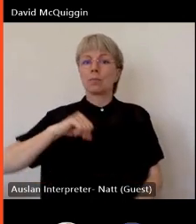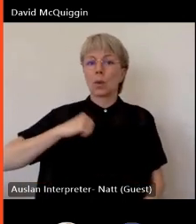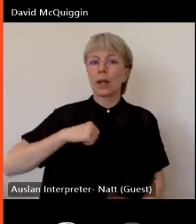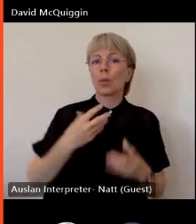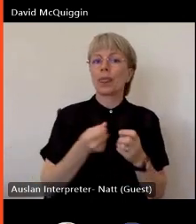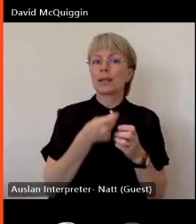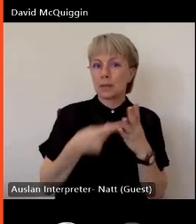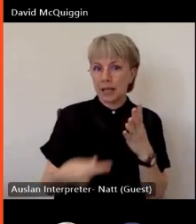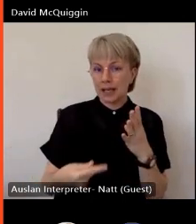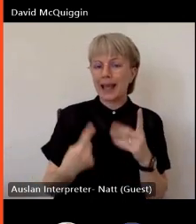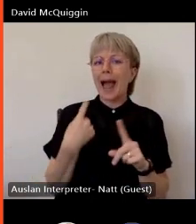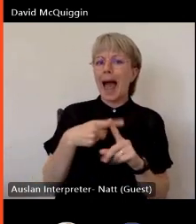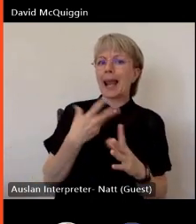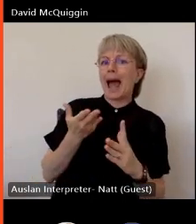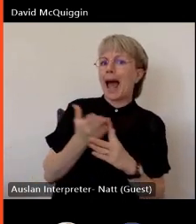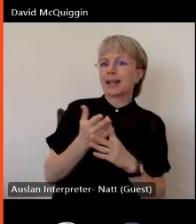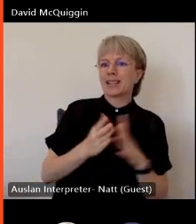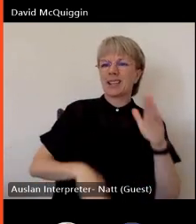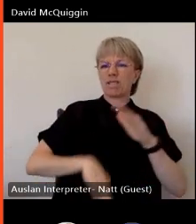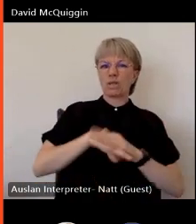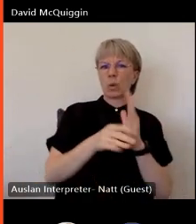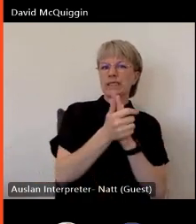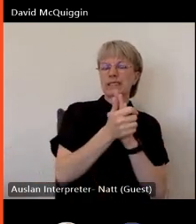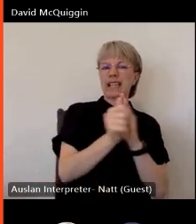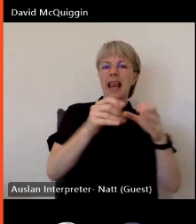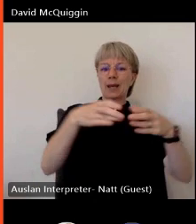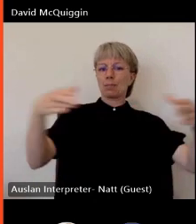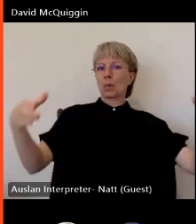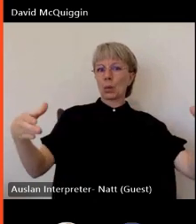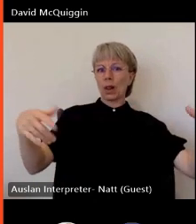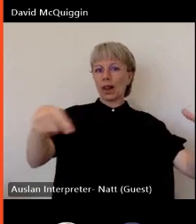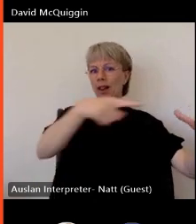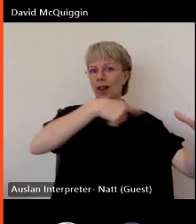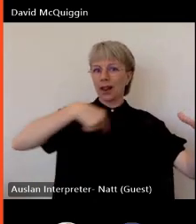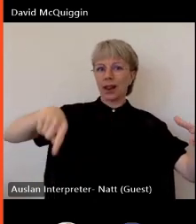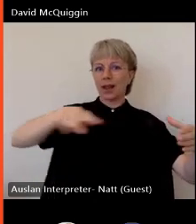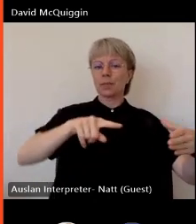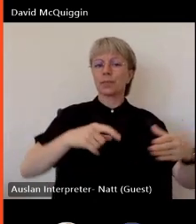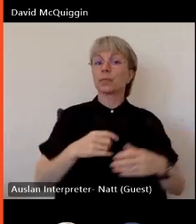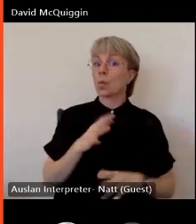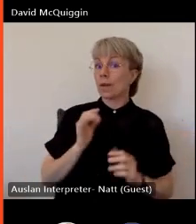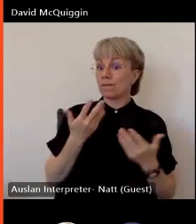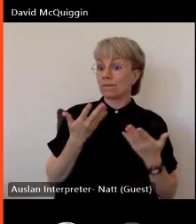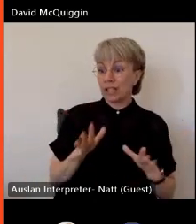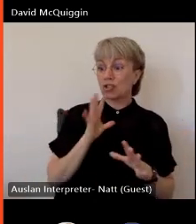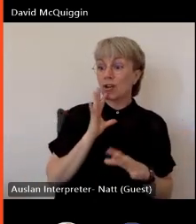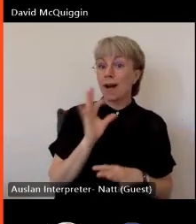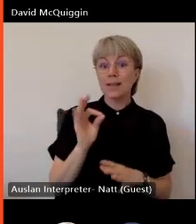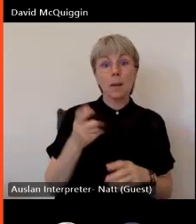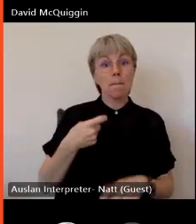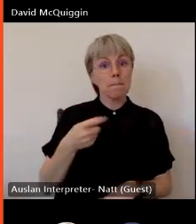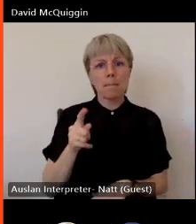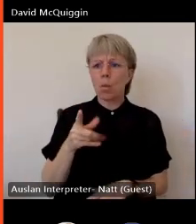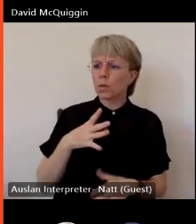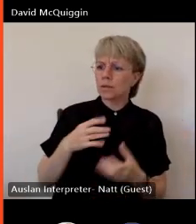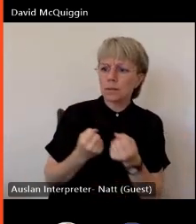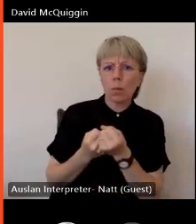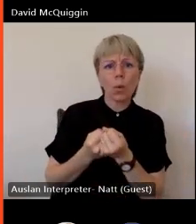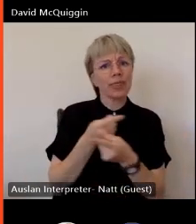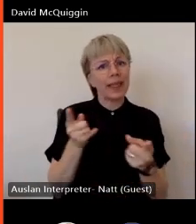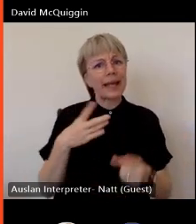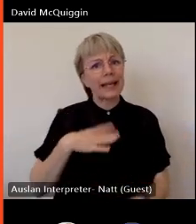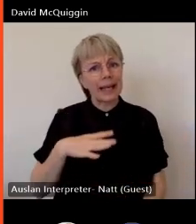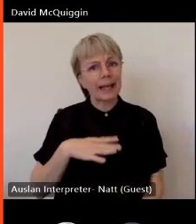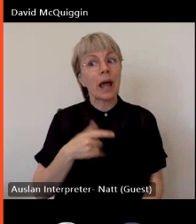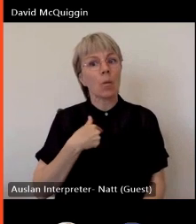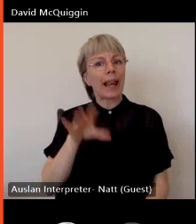be able to access the whole talent pool. We've asked our members what support they need and we've listened to them. And so in the